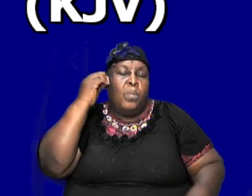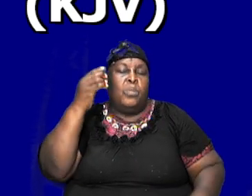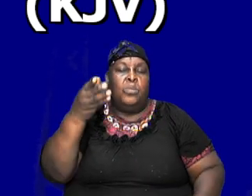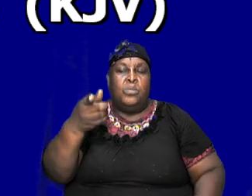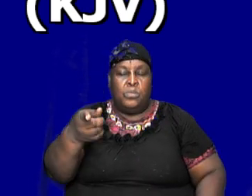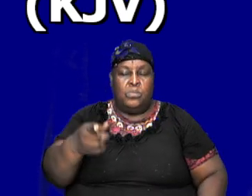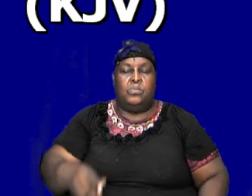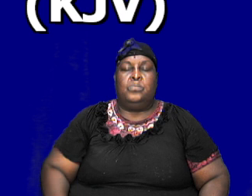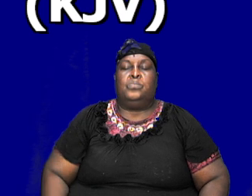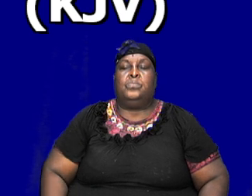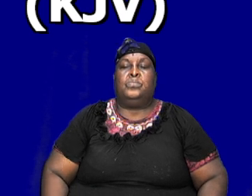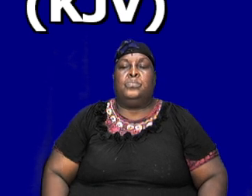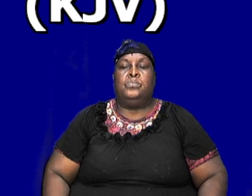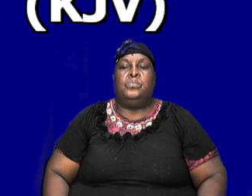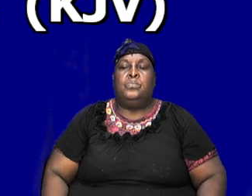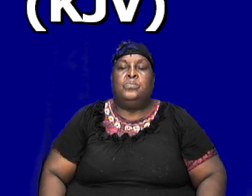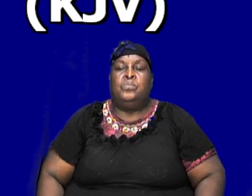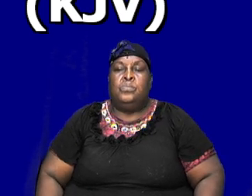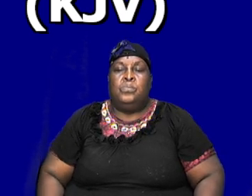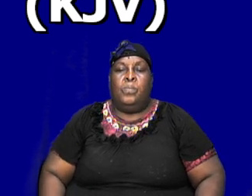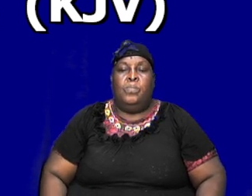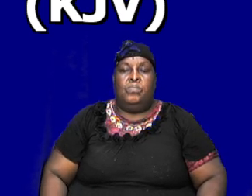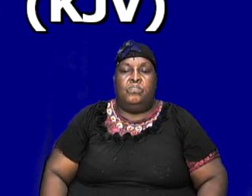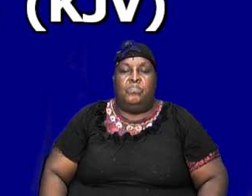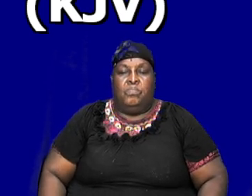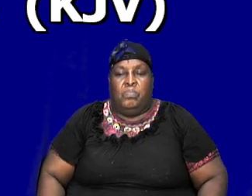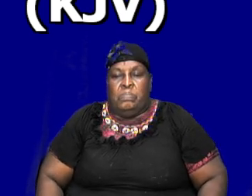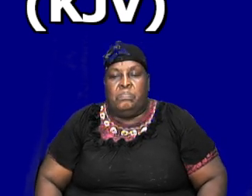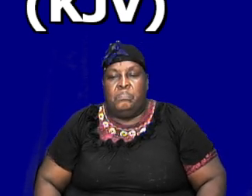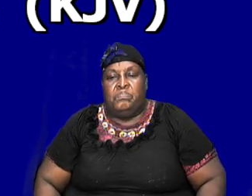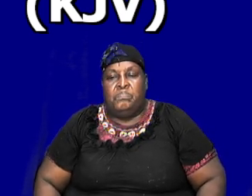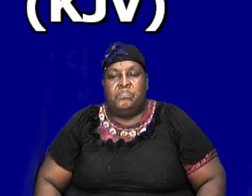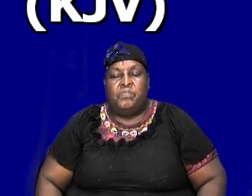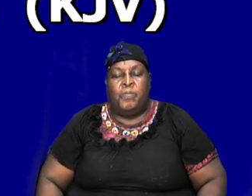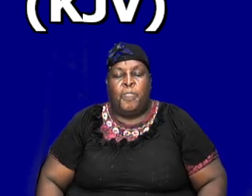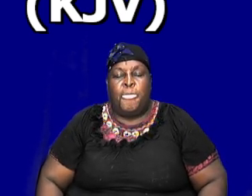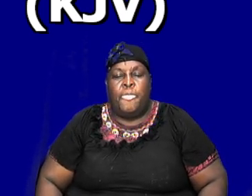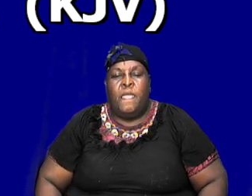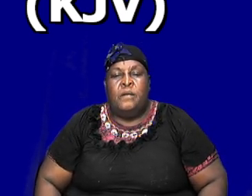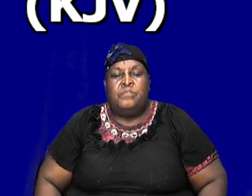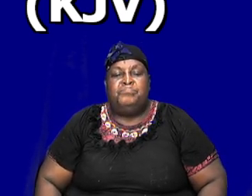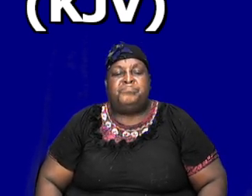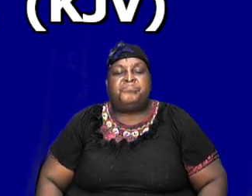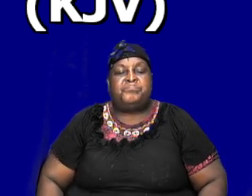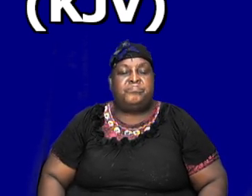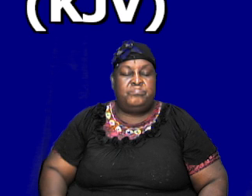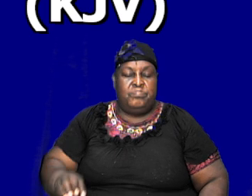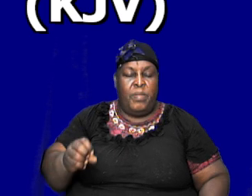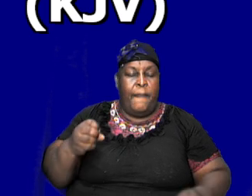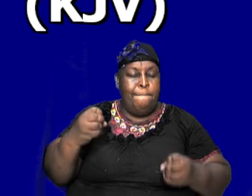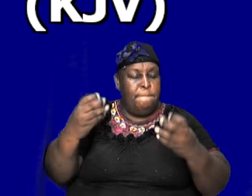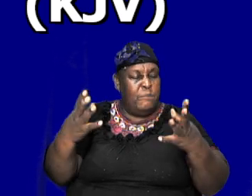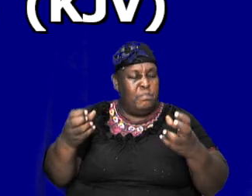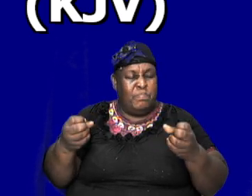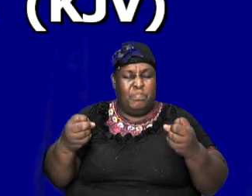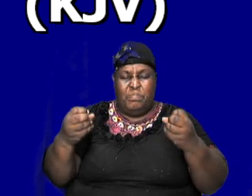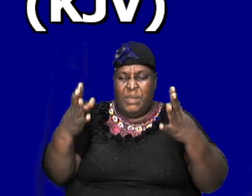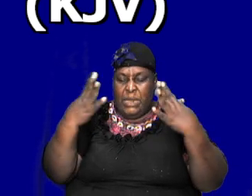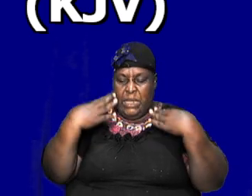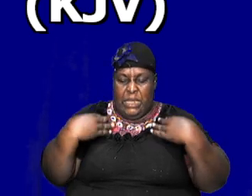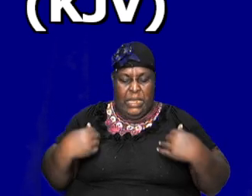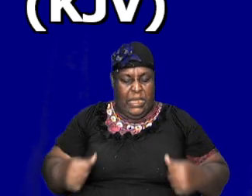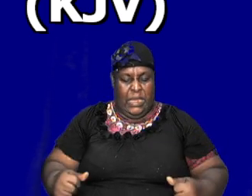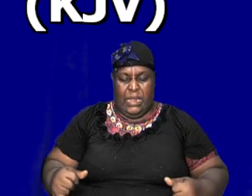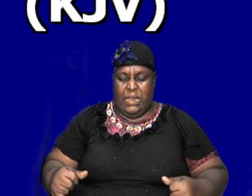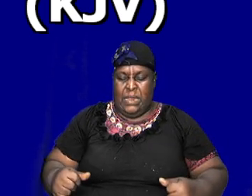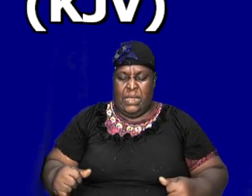house. This is a beautiful story of a tremendous healing done by Jesus